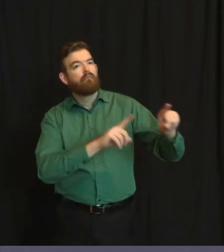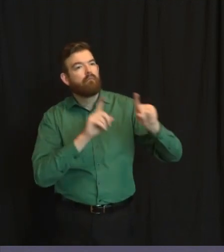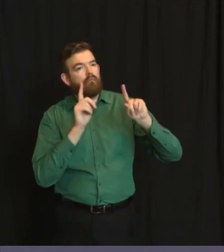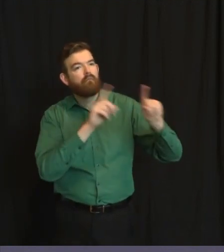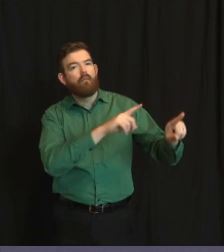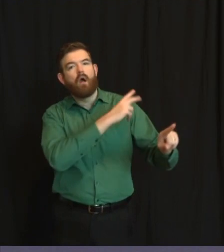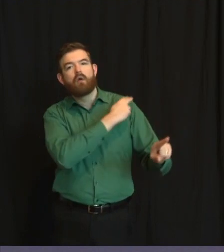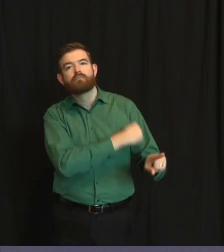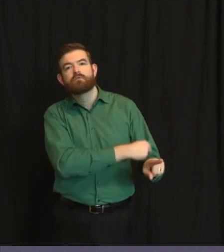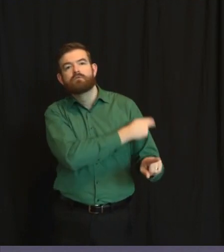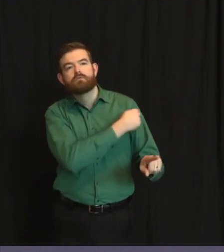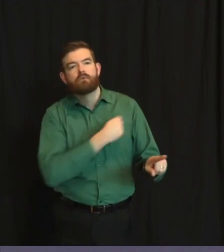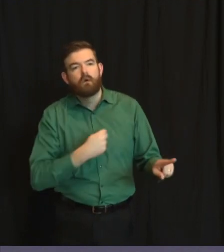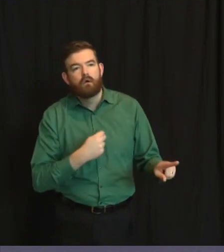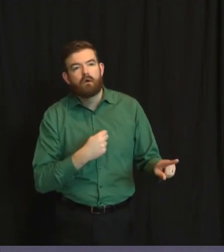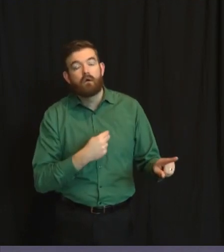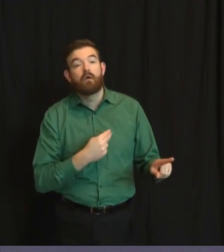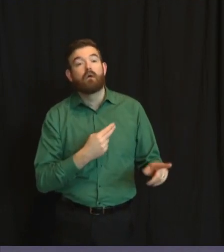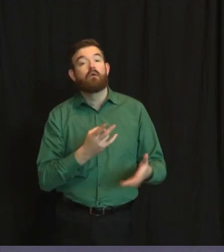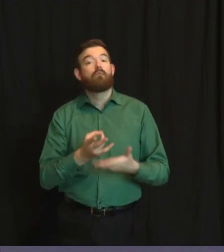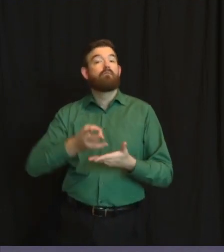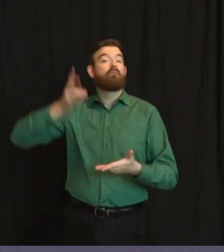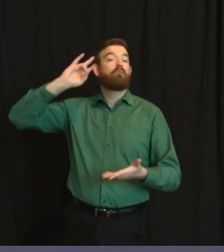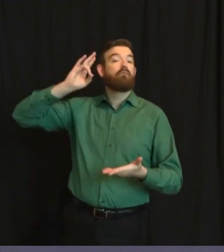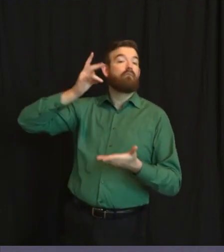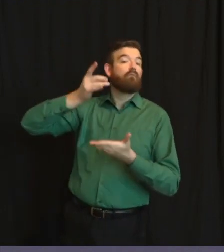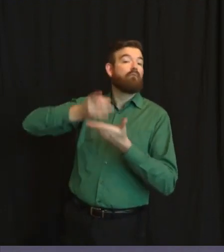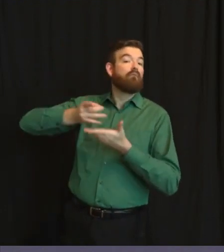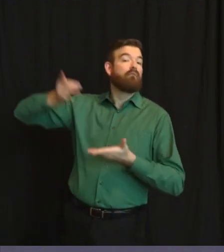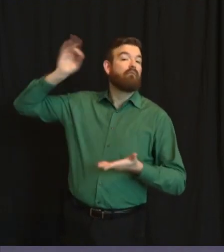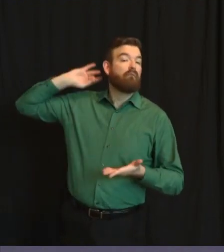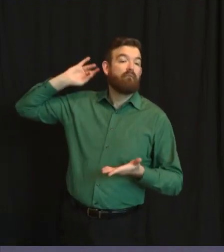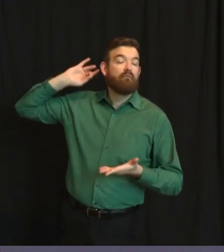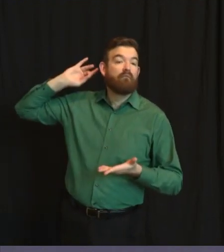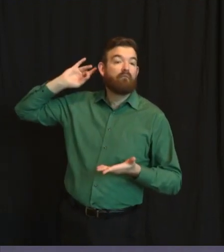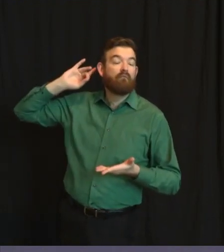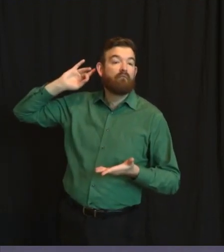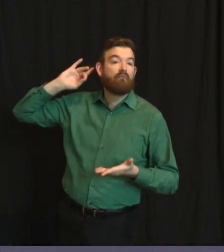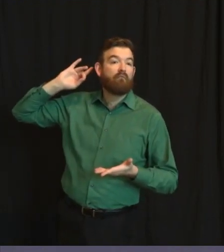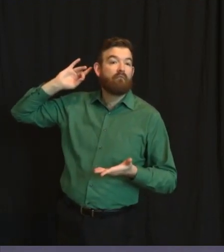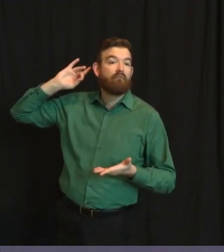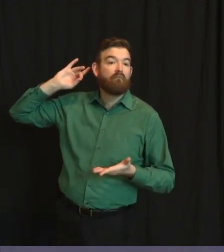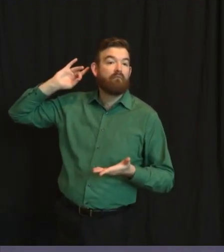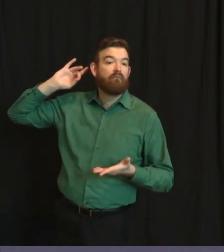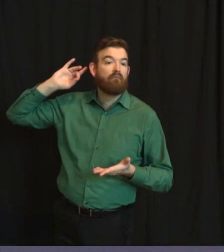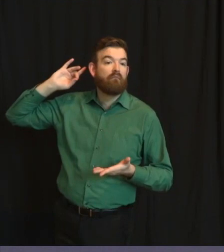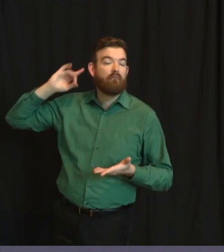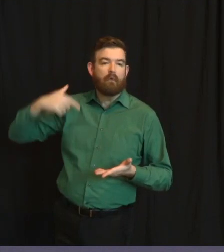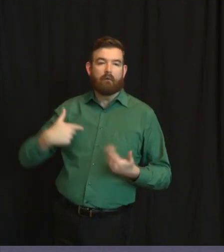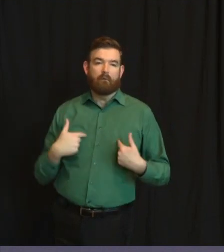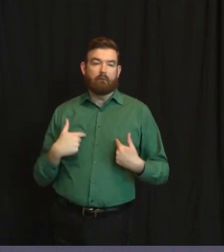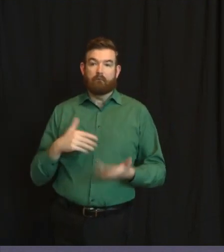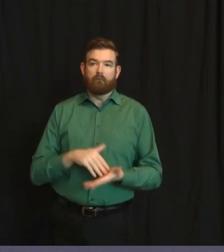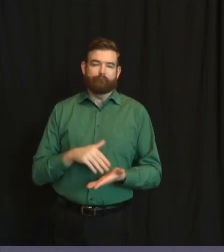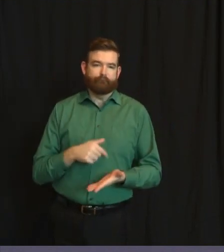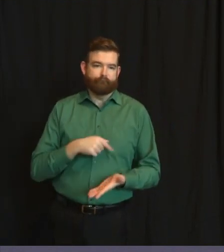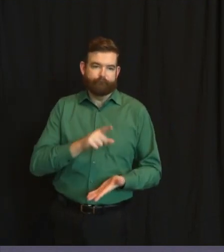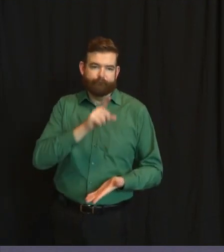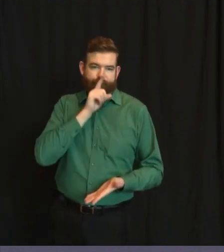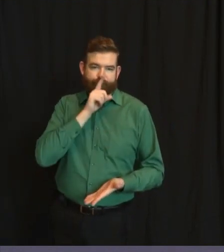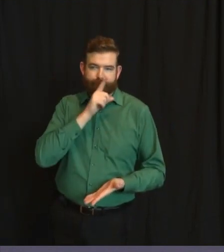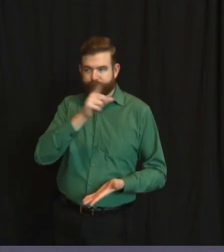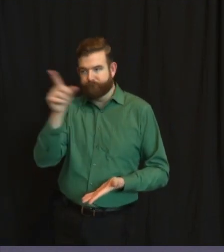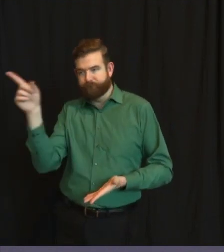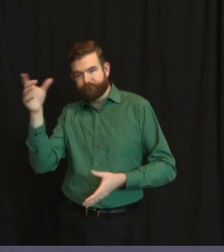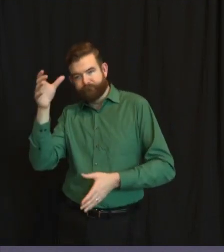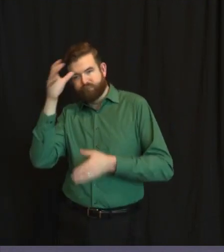And 7 or 8 weeks ago, while this had similarities, and I'm way out over my skis here, Ed, particularly relative to you and Judy,